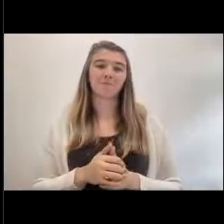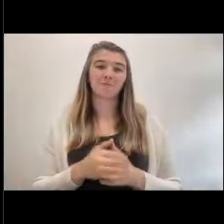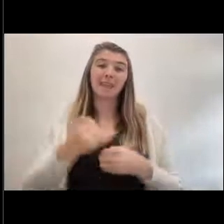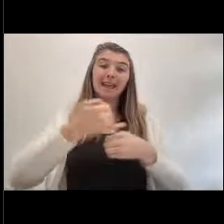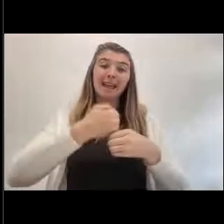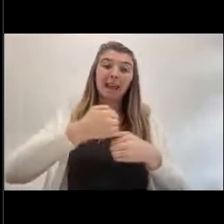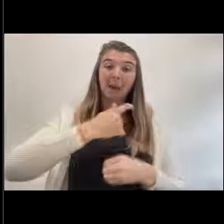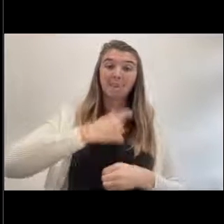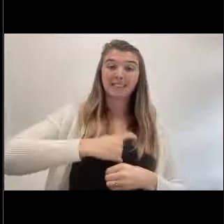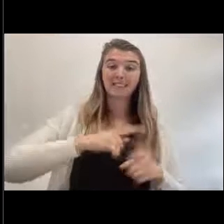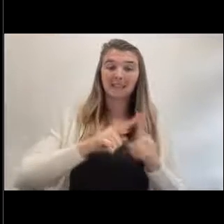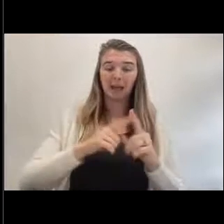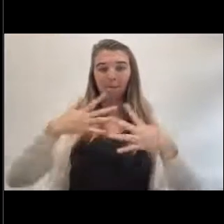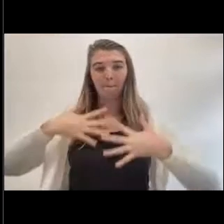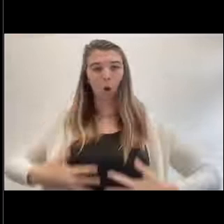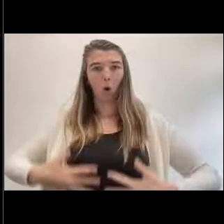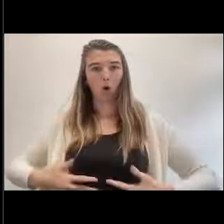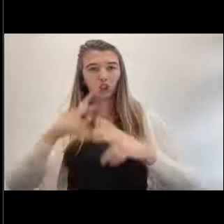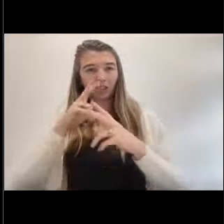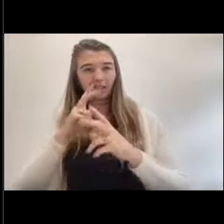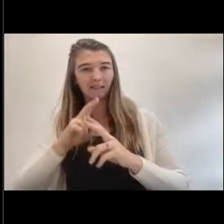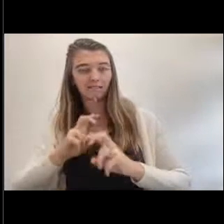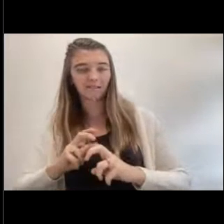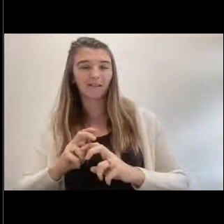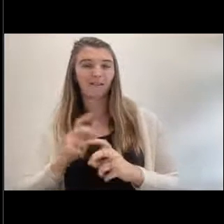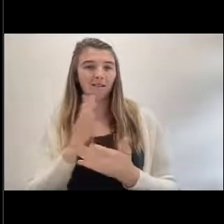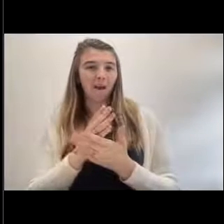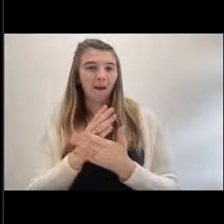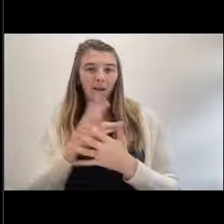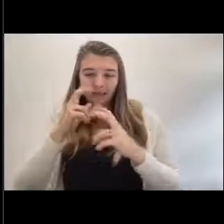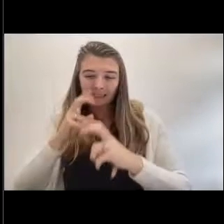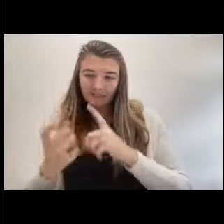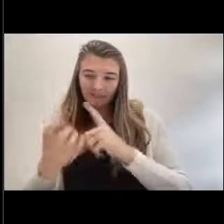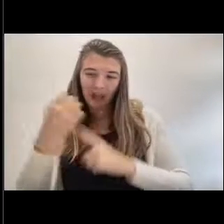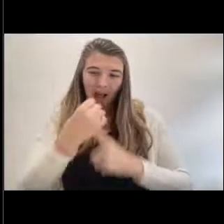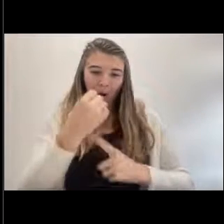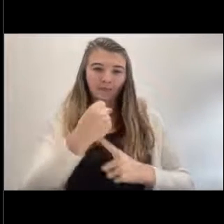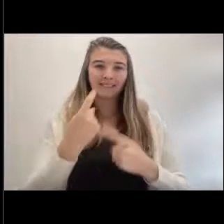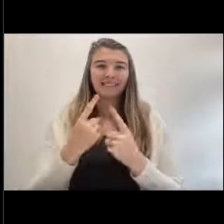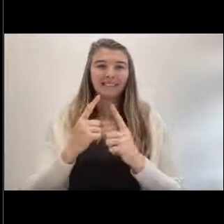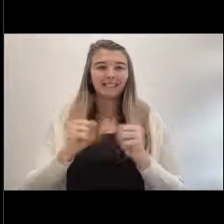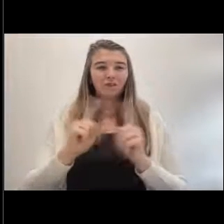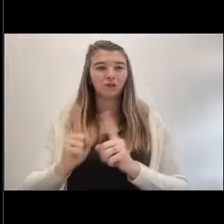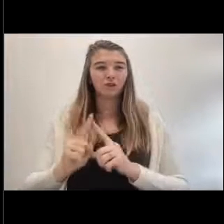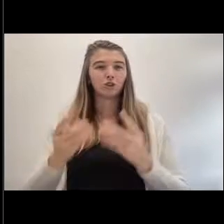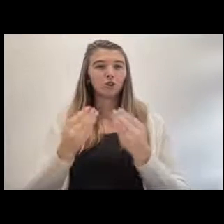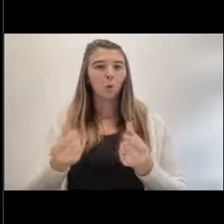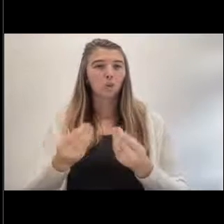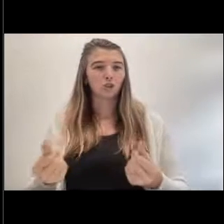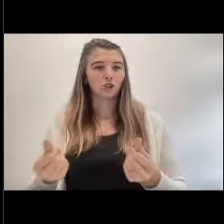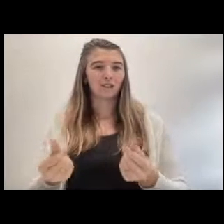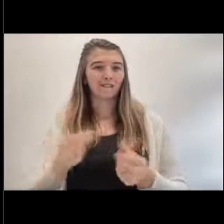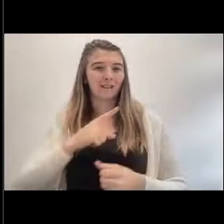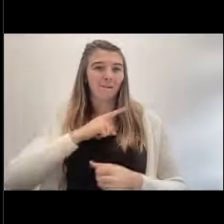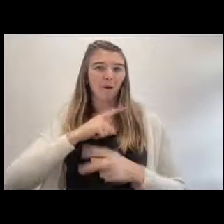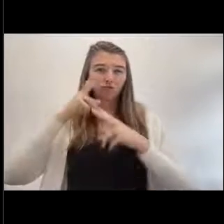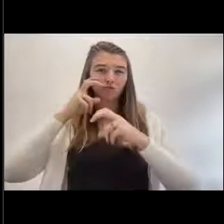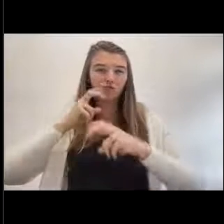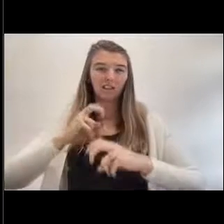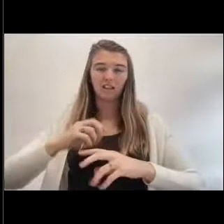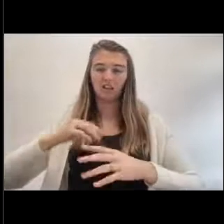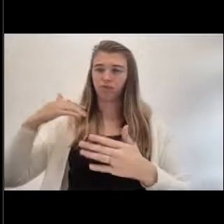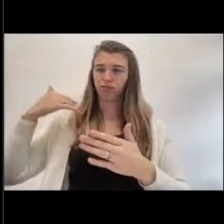possible solutions. The RSC has been publishing and promoting policy and research around plastics for a long time. You might want to check out